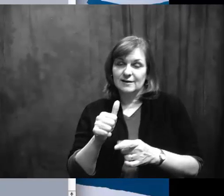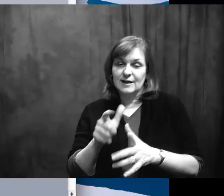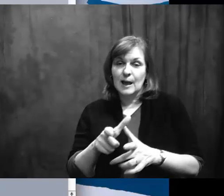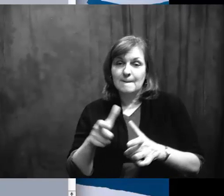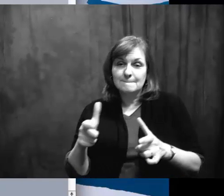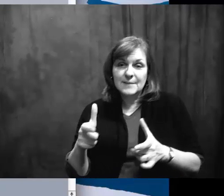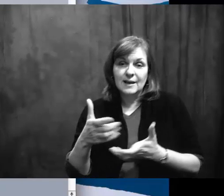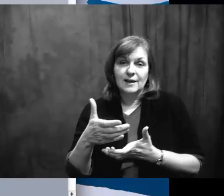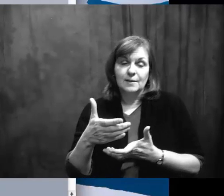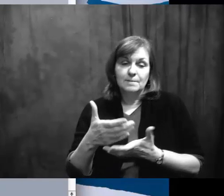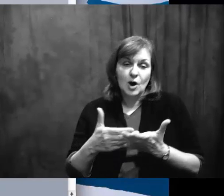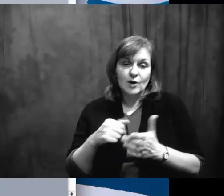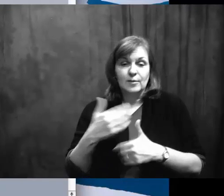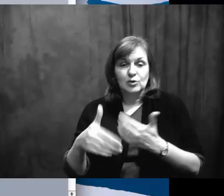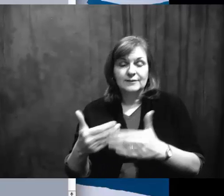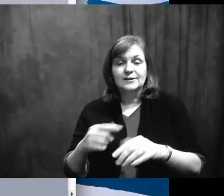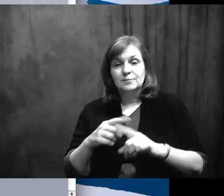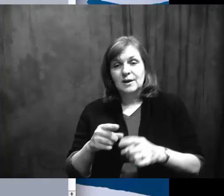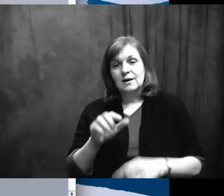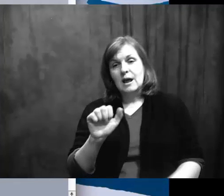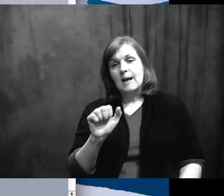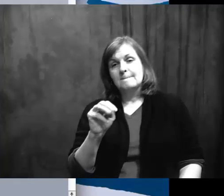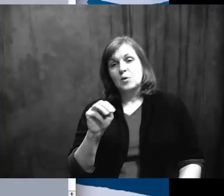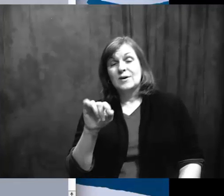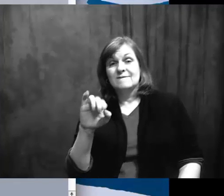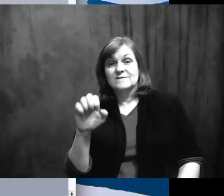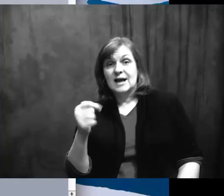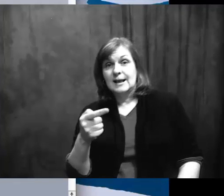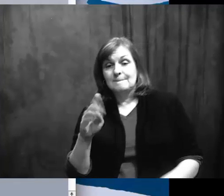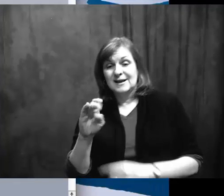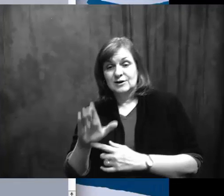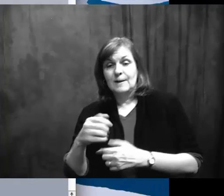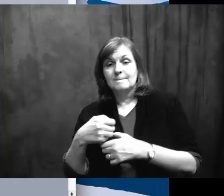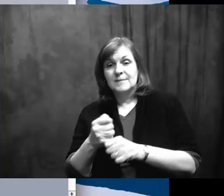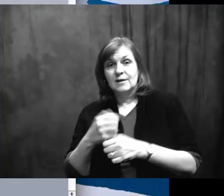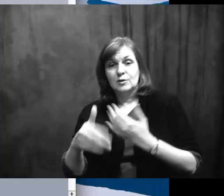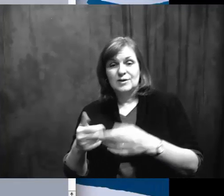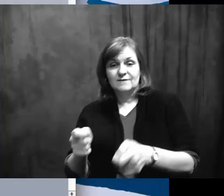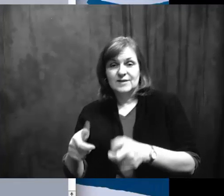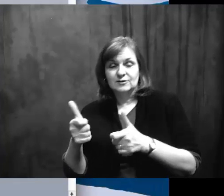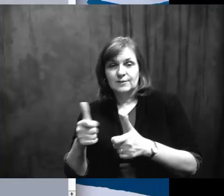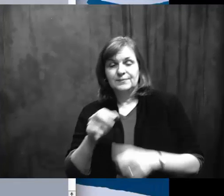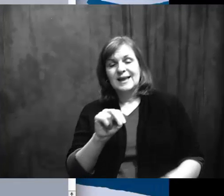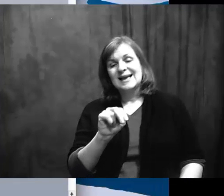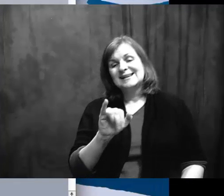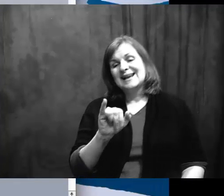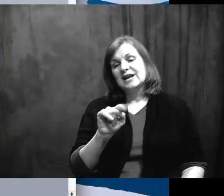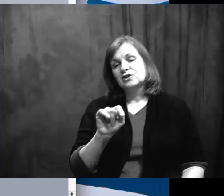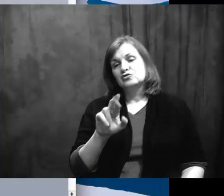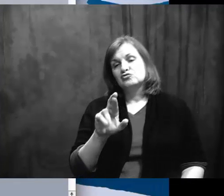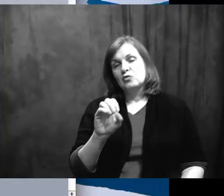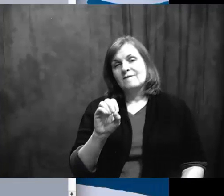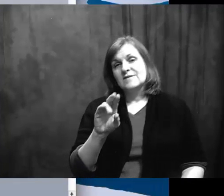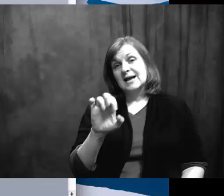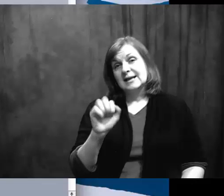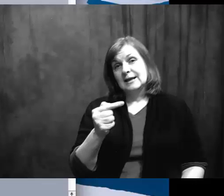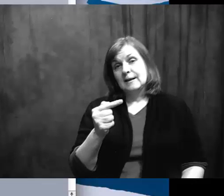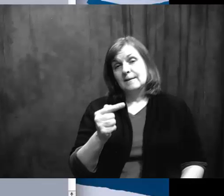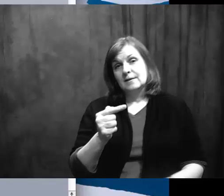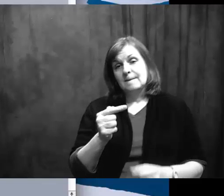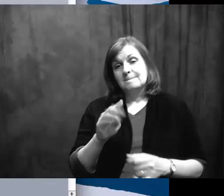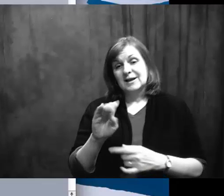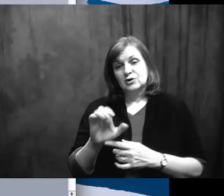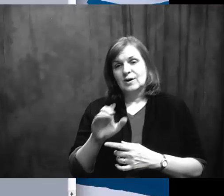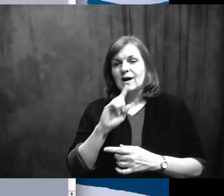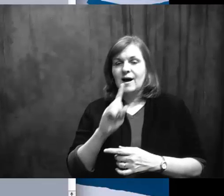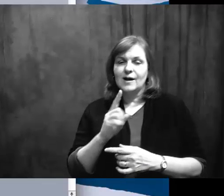a big step for us, but those amonifying bacteria speed up the process. Nitrifying bacteria are really